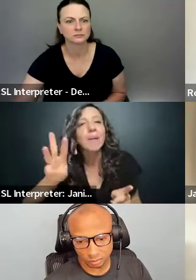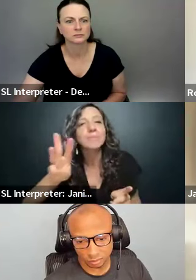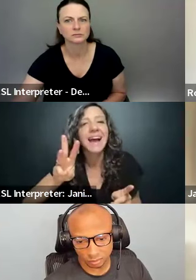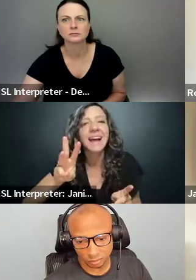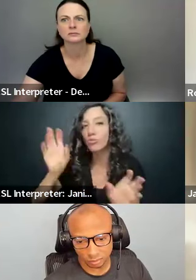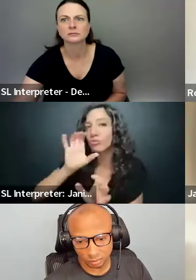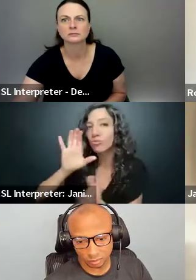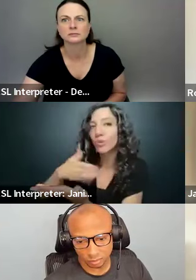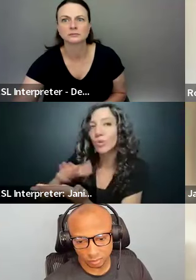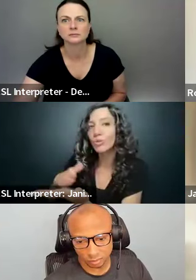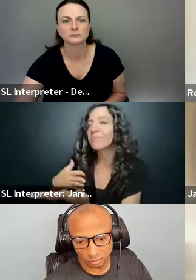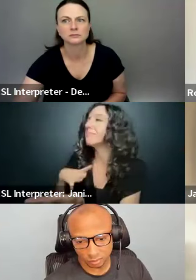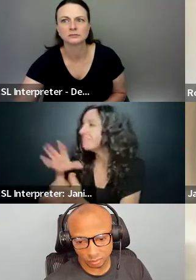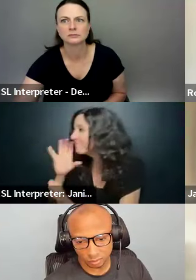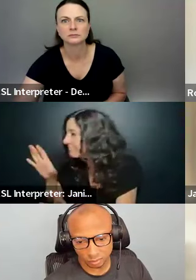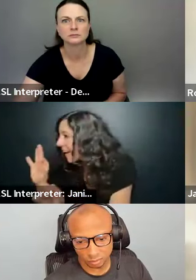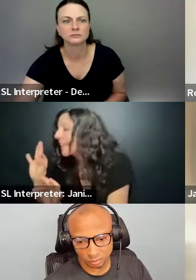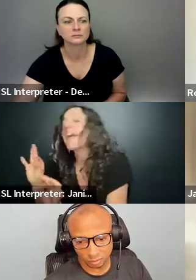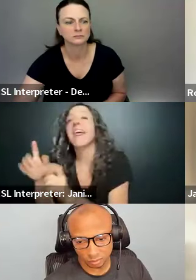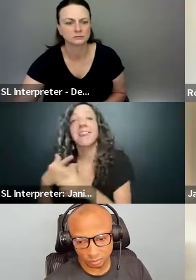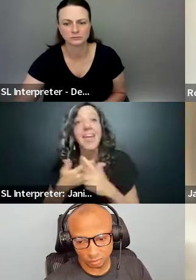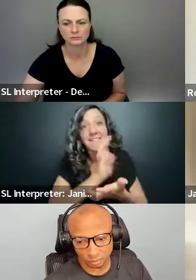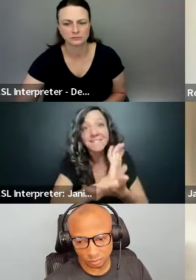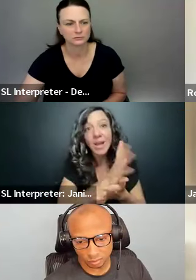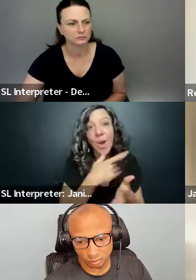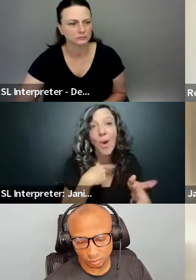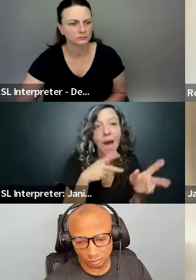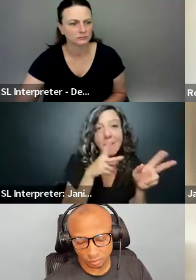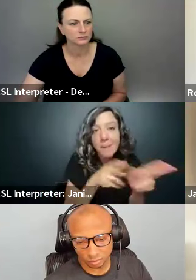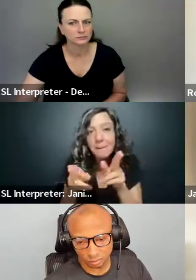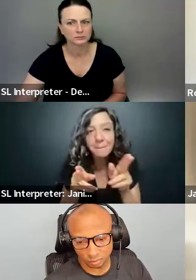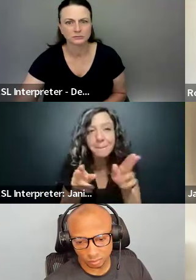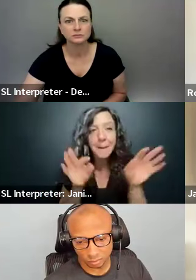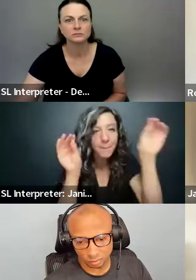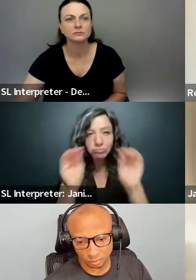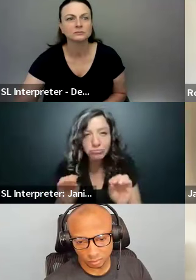snippets. And then I was like, we took the little snippets and put the stories together, and he would build it